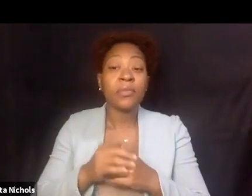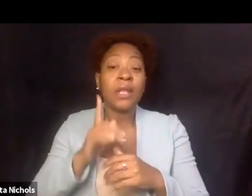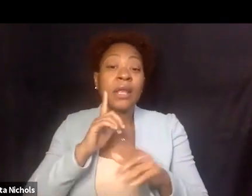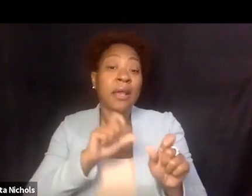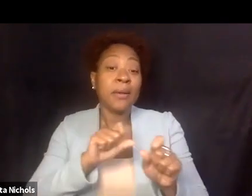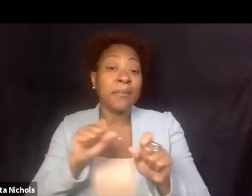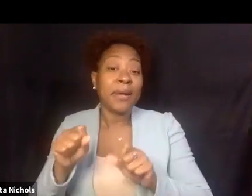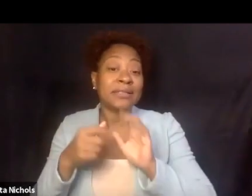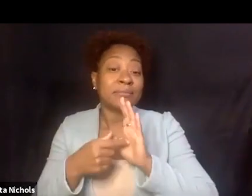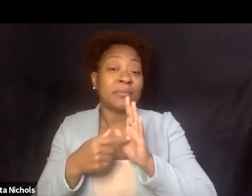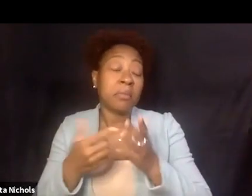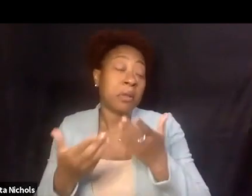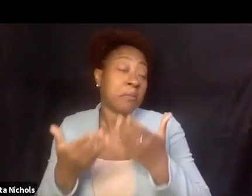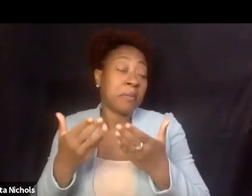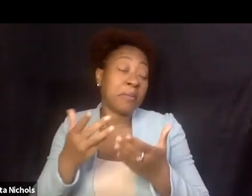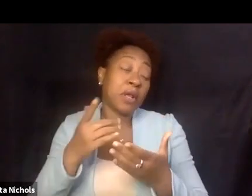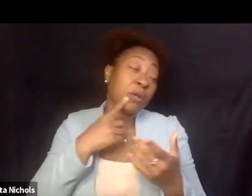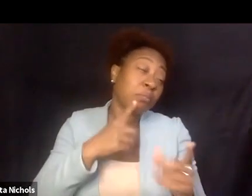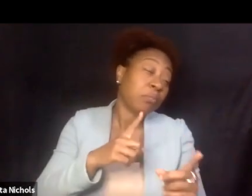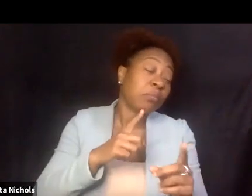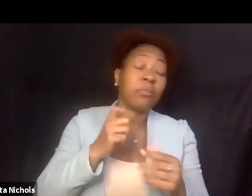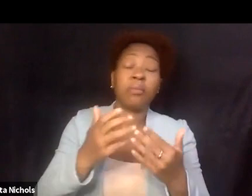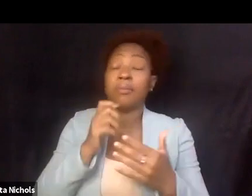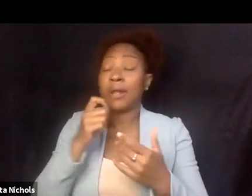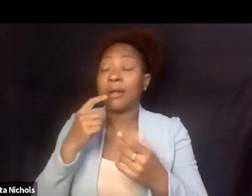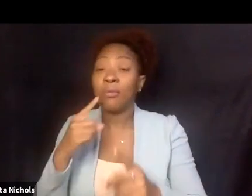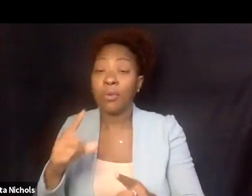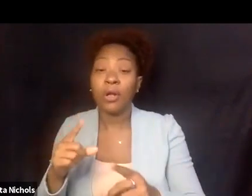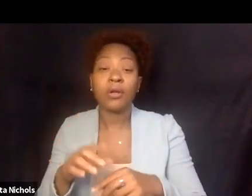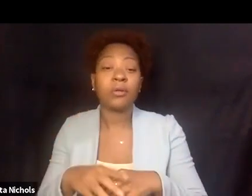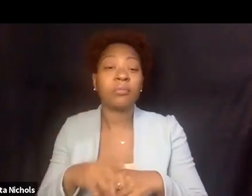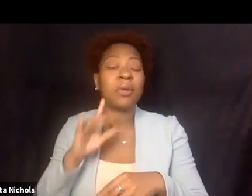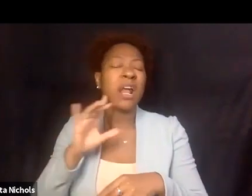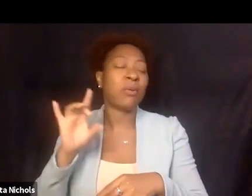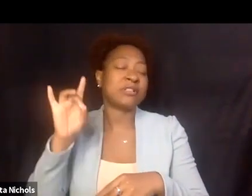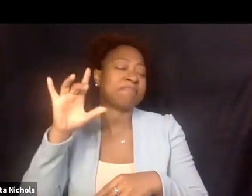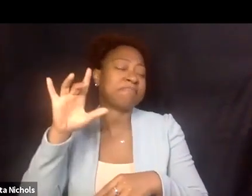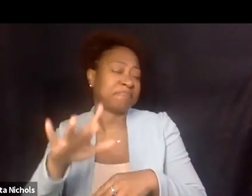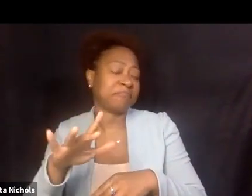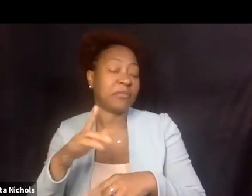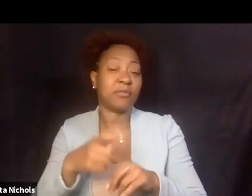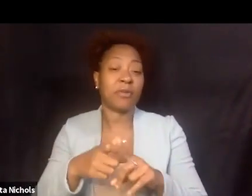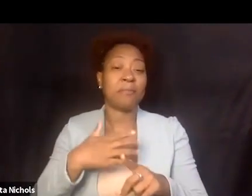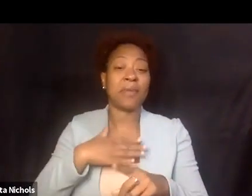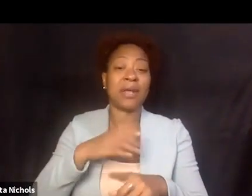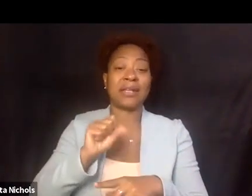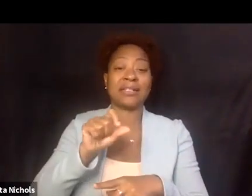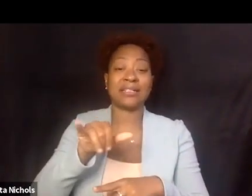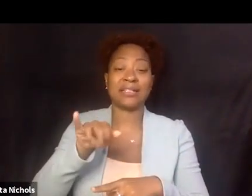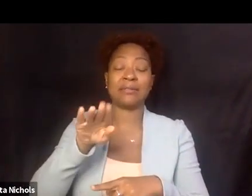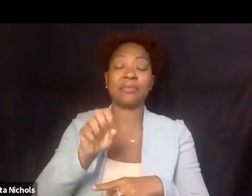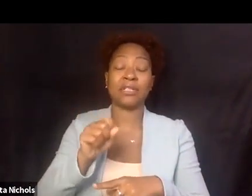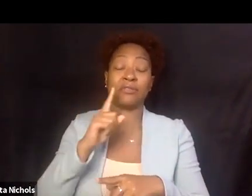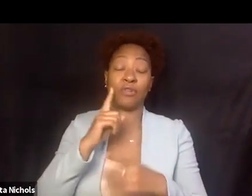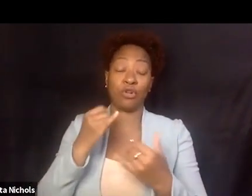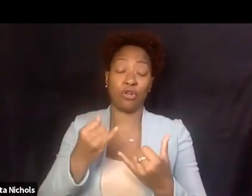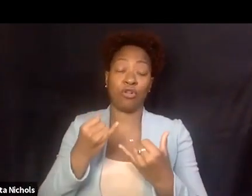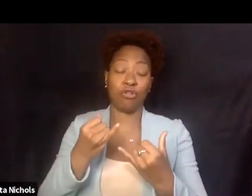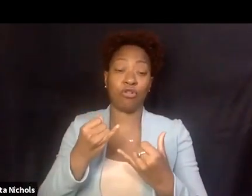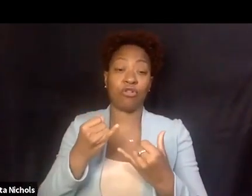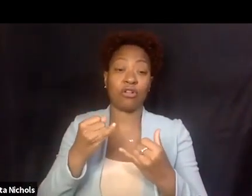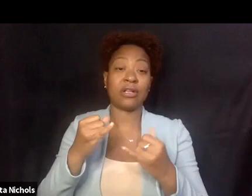model that may not work for anybody, but I wanted to toss it out here. This is from my syllabi from the current semester,